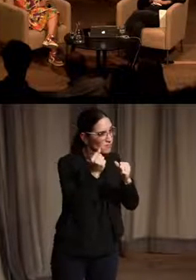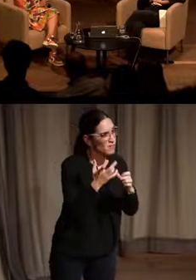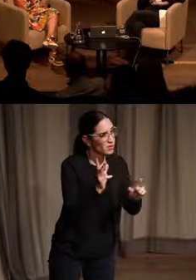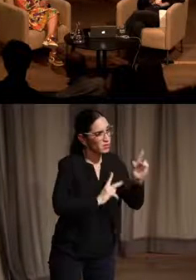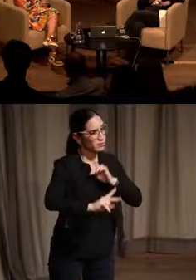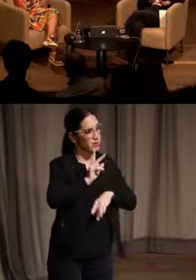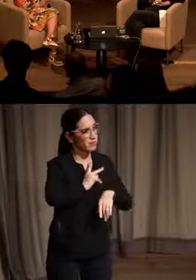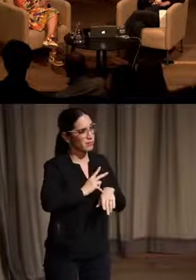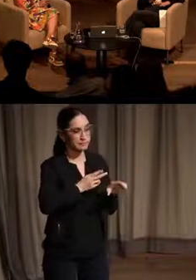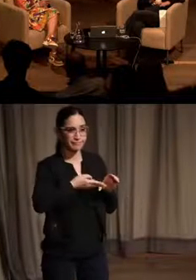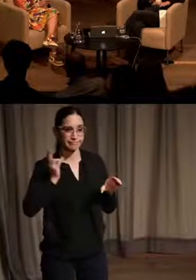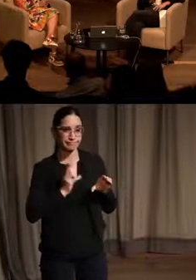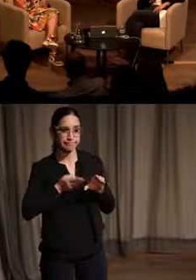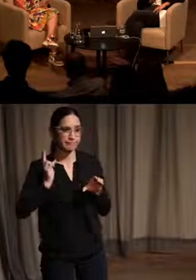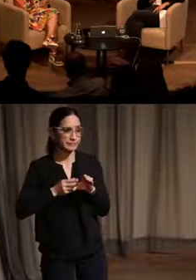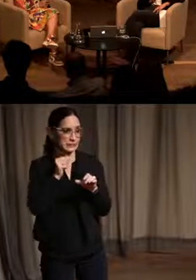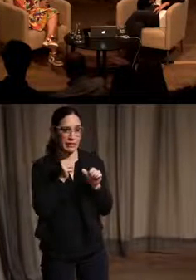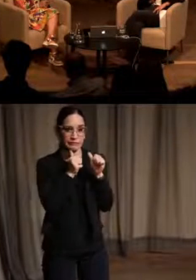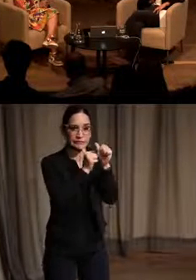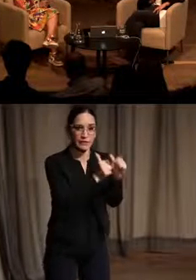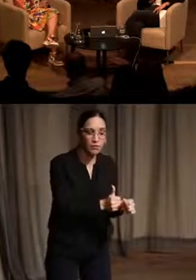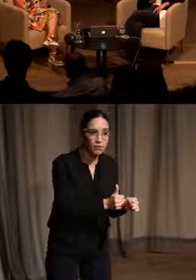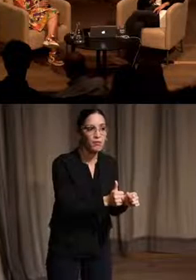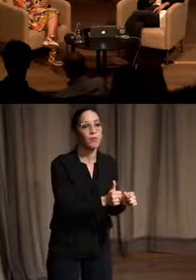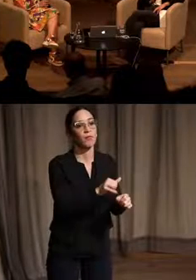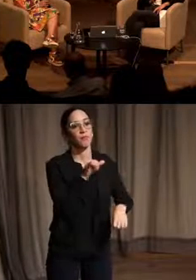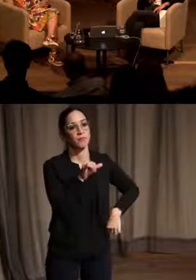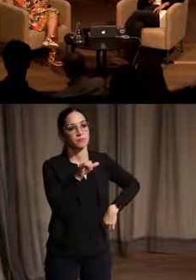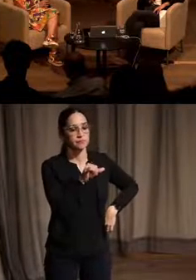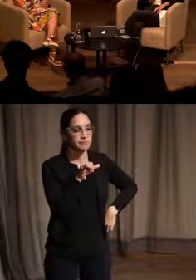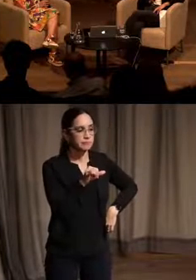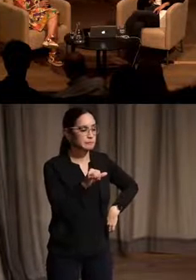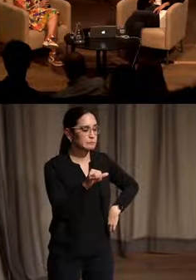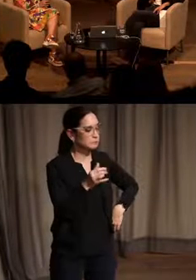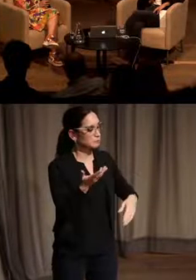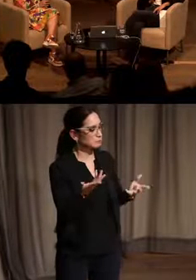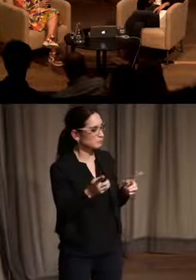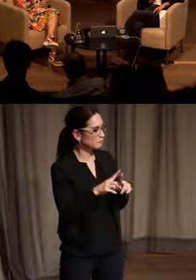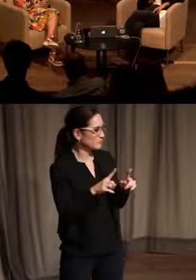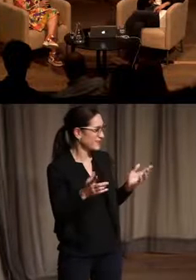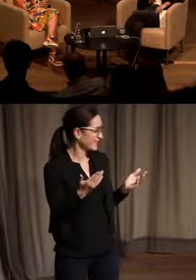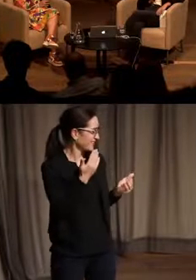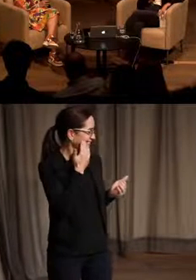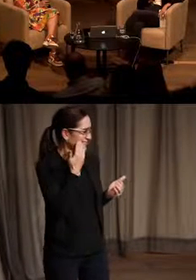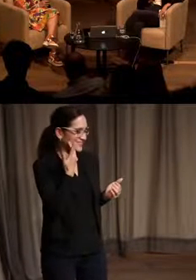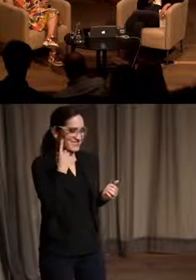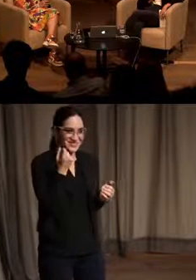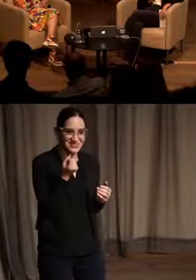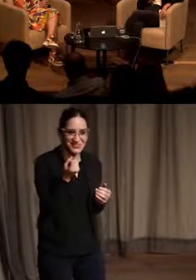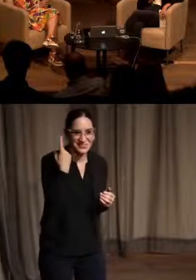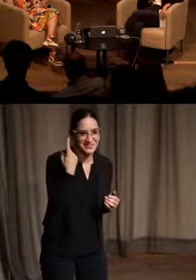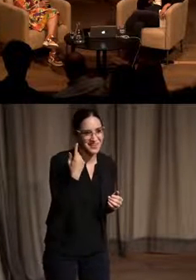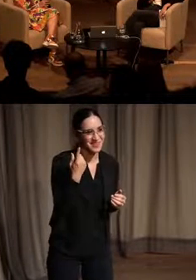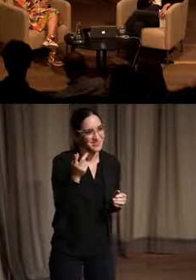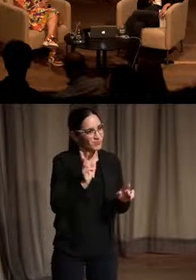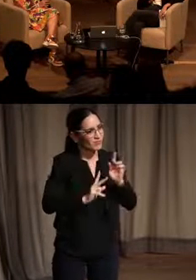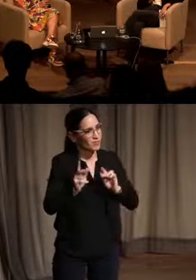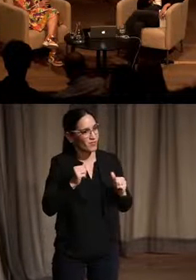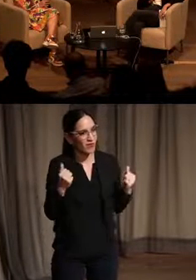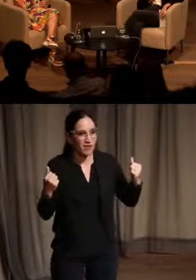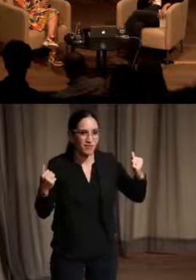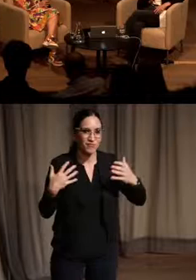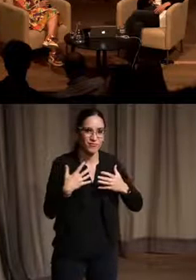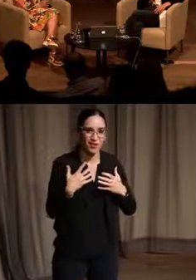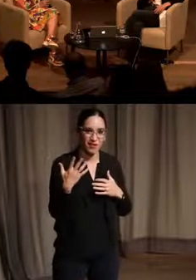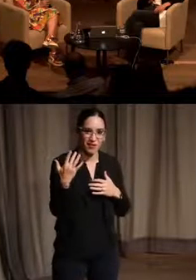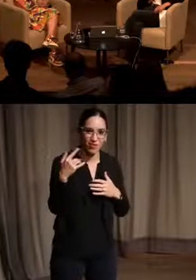was just like, that's it, you know? And I was like, wow, you know? So I can understand why you would be afraid to tackle